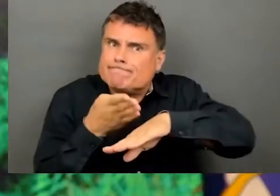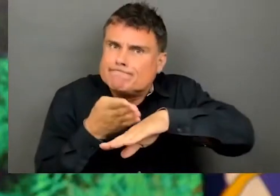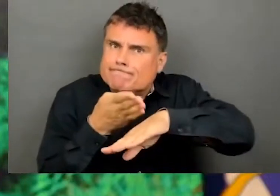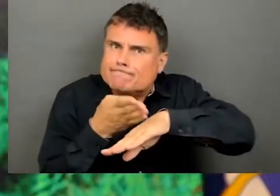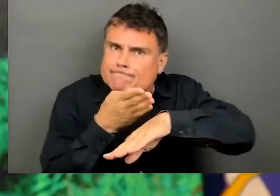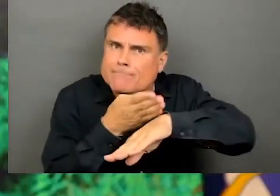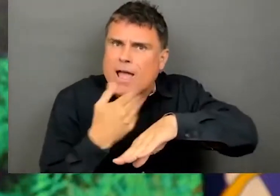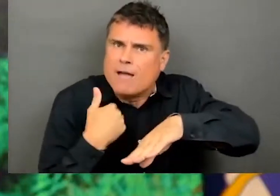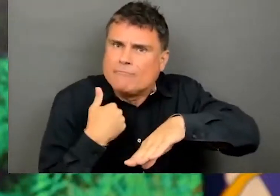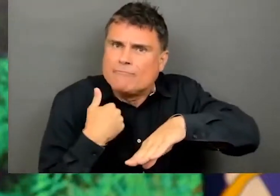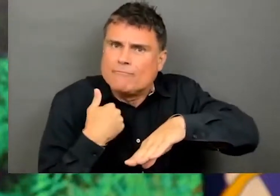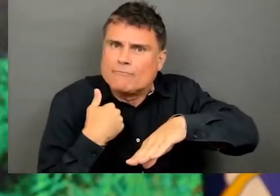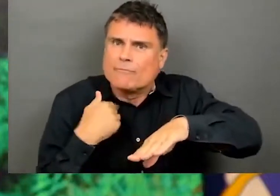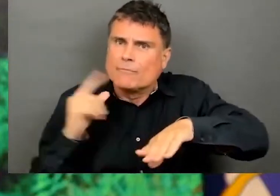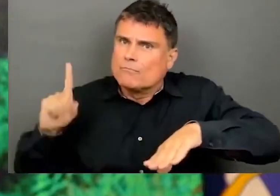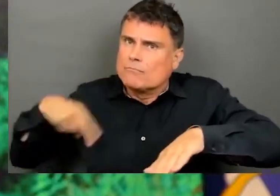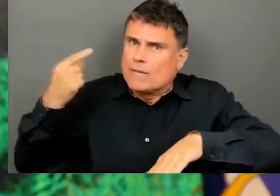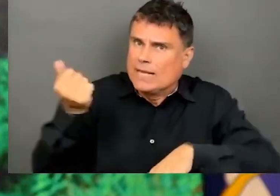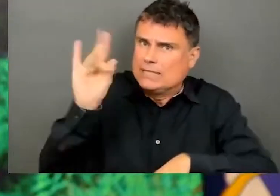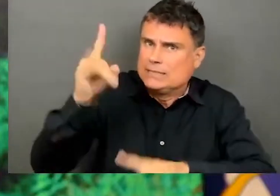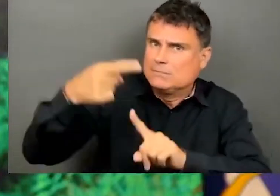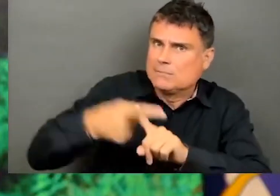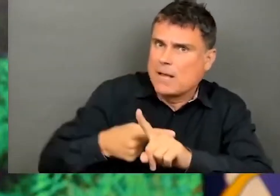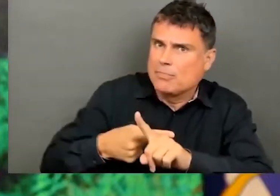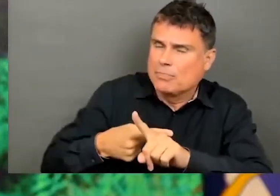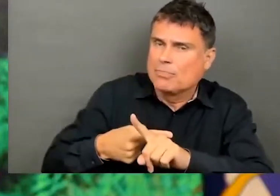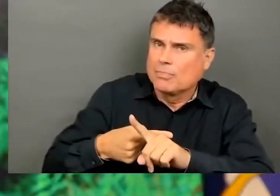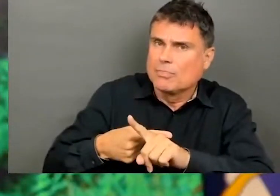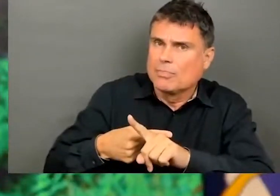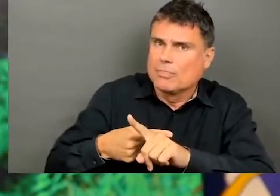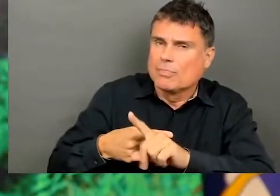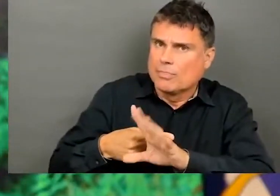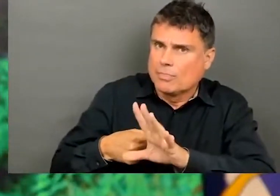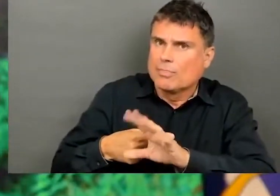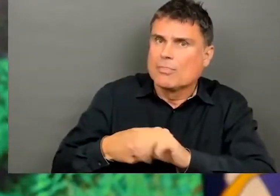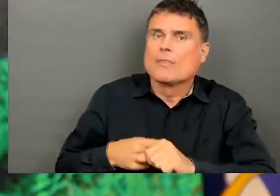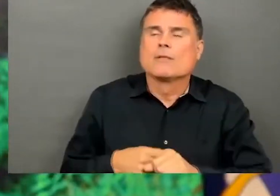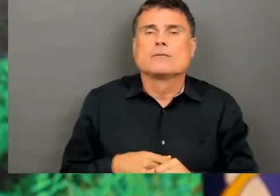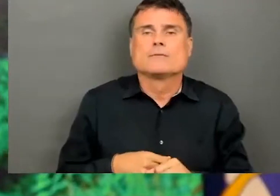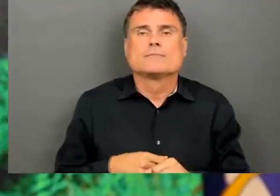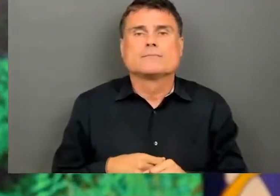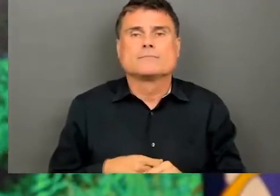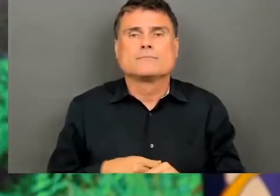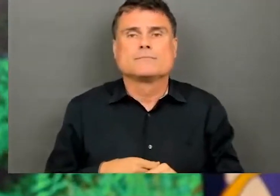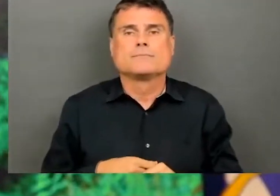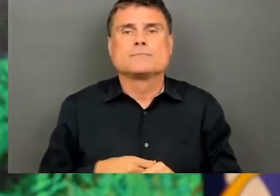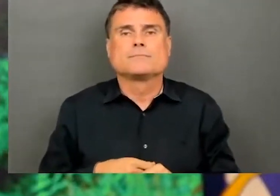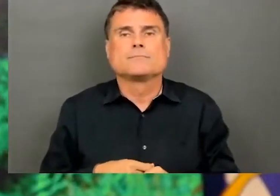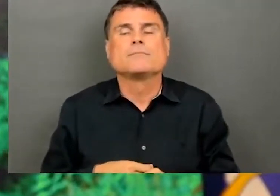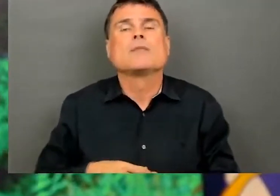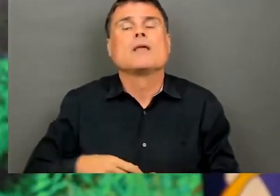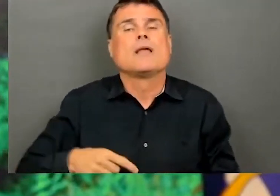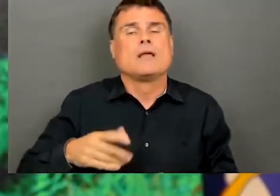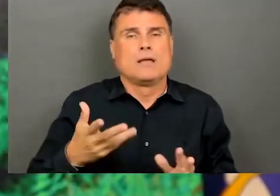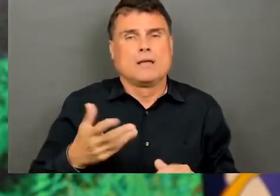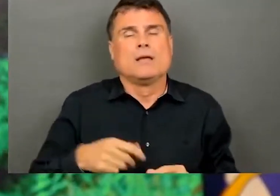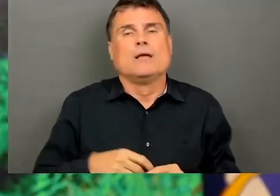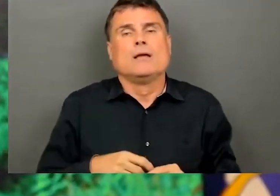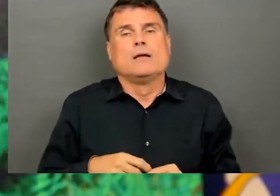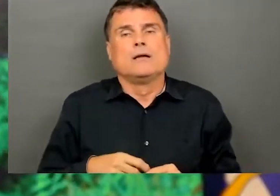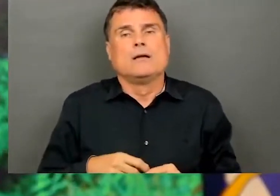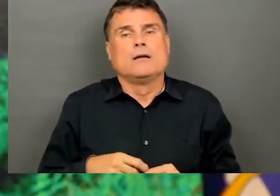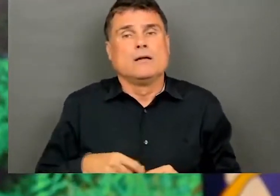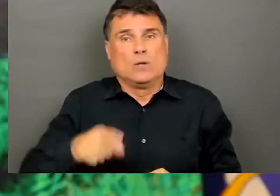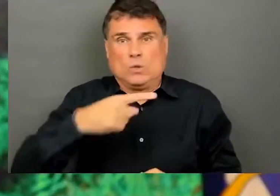18 months. And measures we needed to take to respond to this pandemic have led to a record number